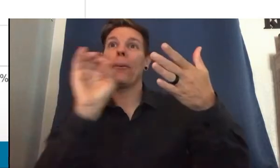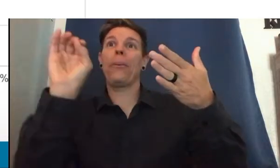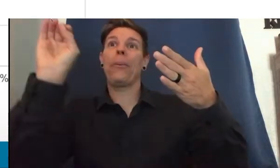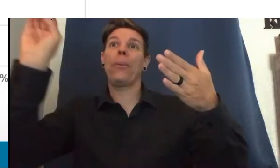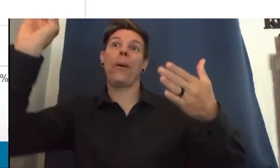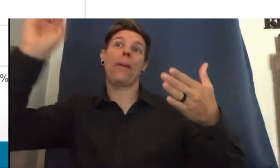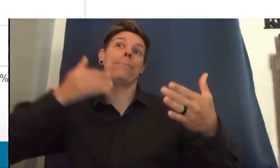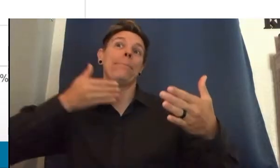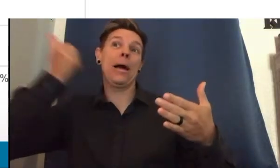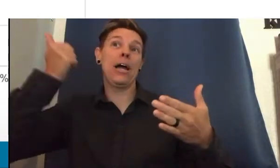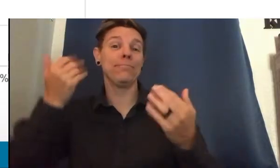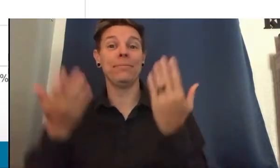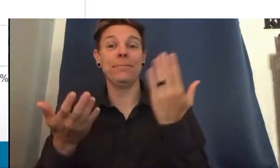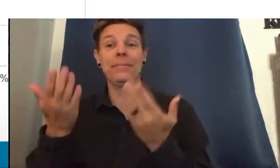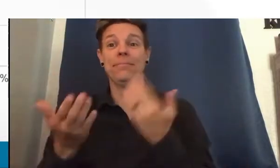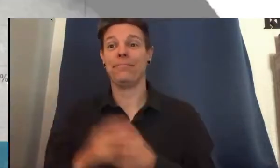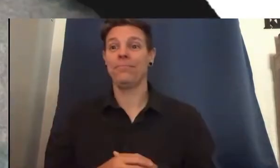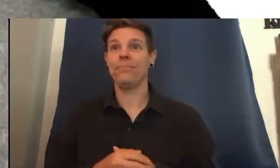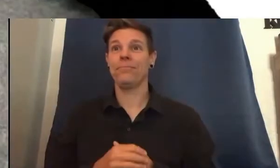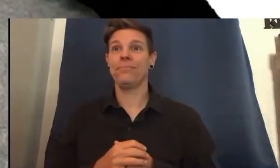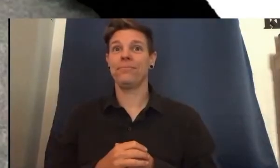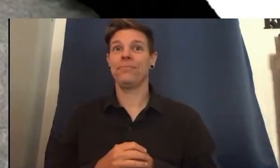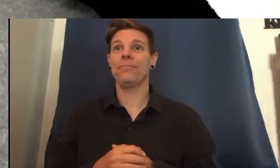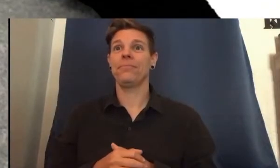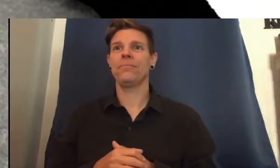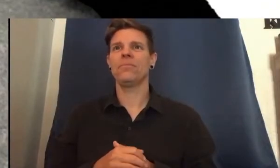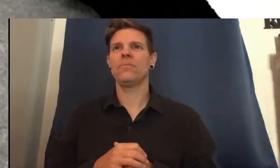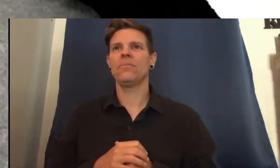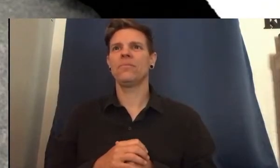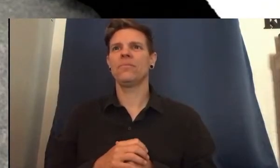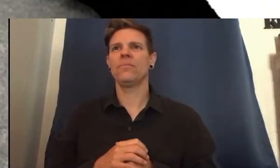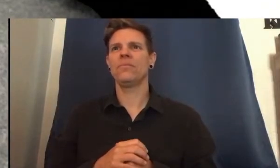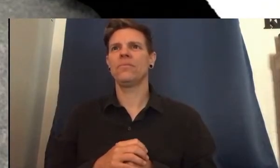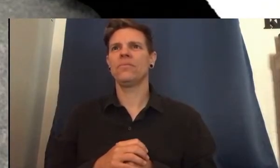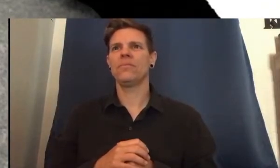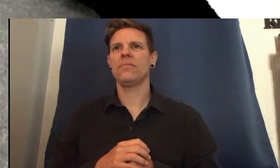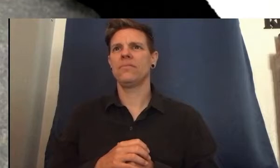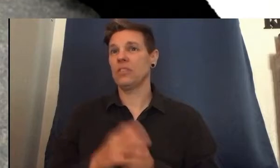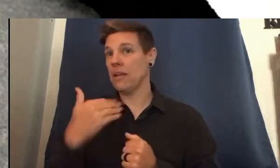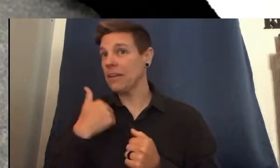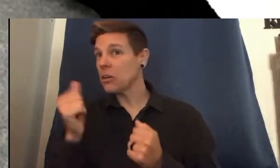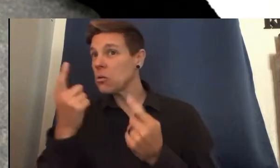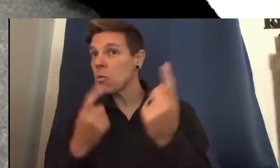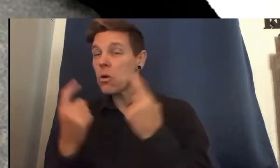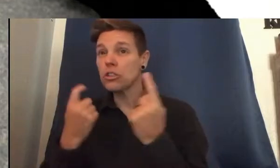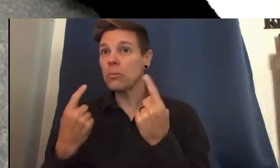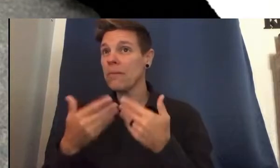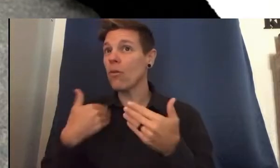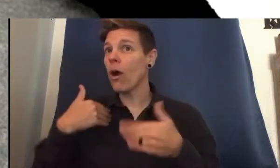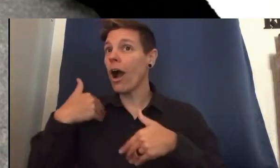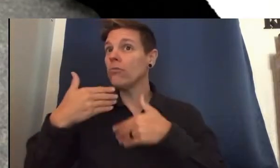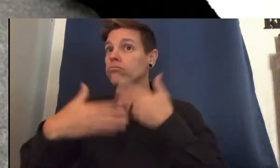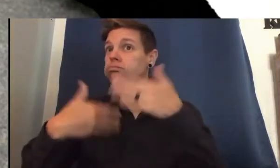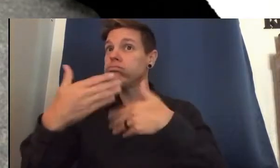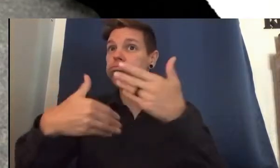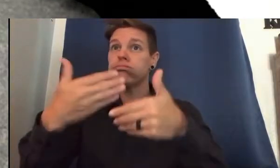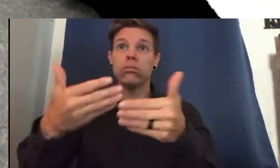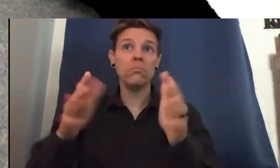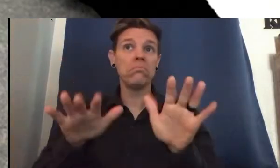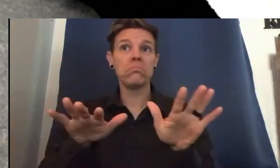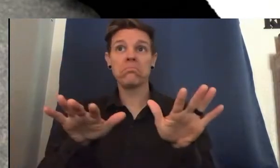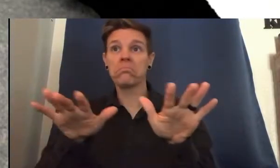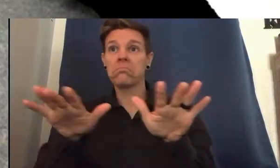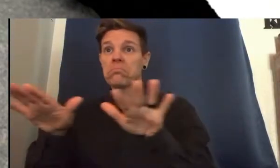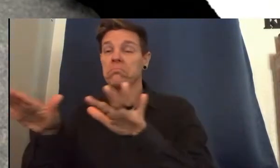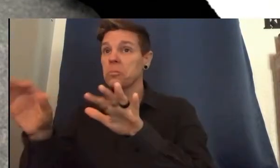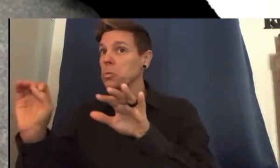Here. Other Board of Health member questions before we continue with this briefing? No? Okay.